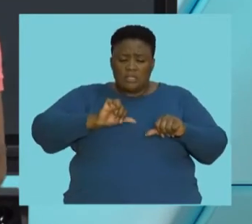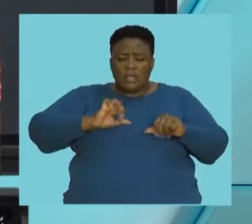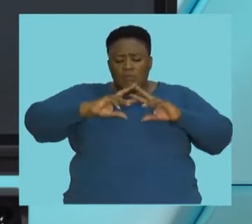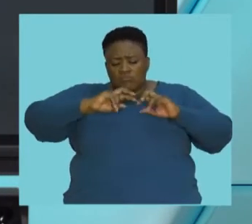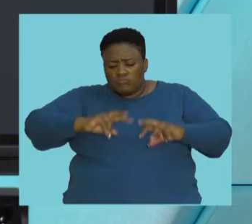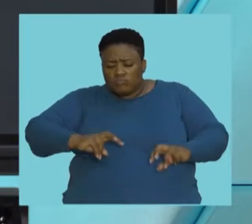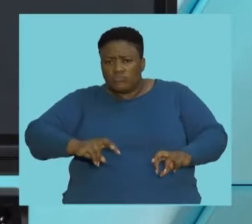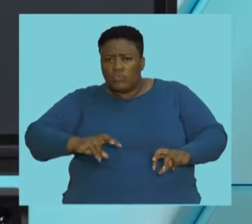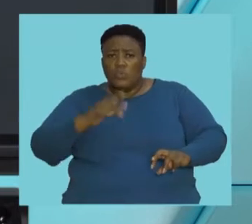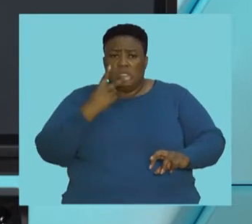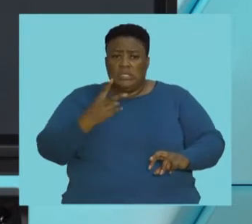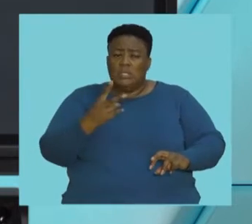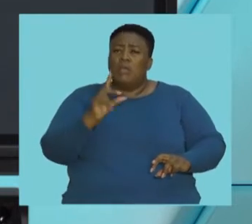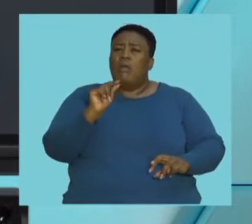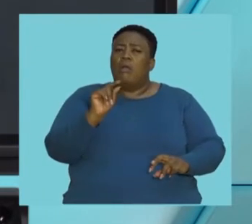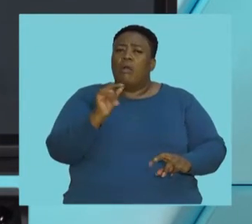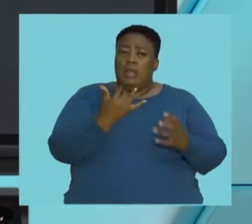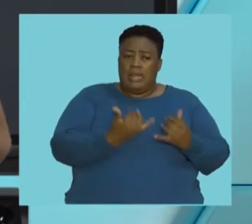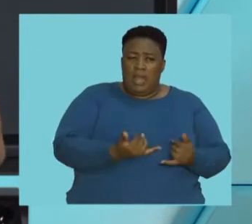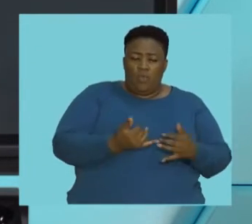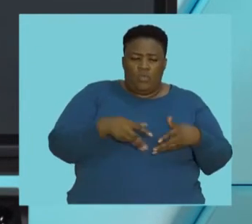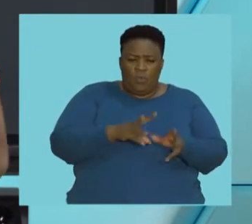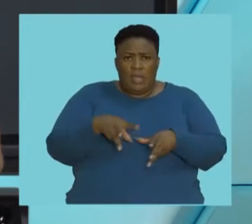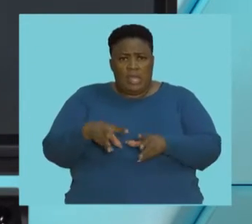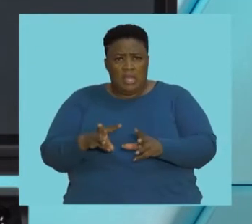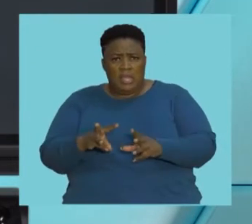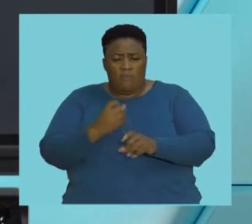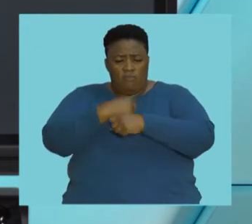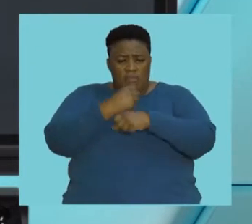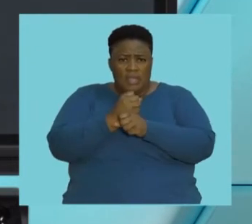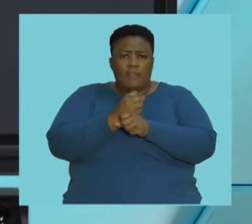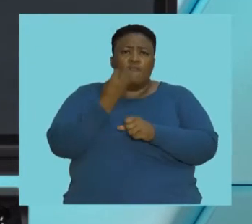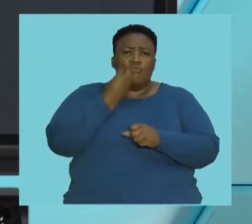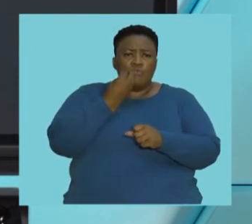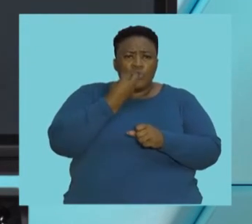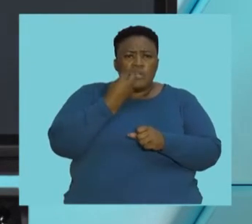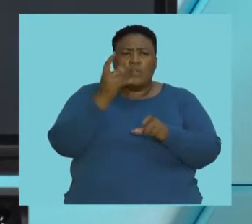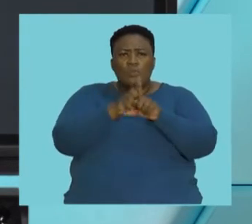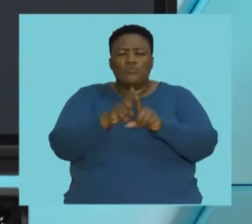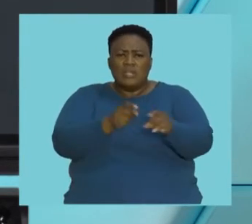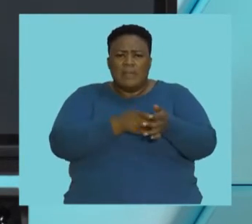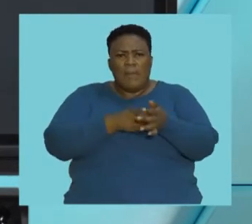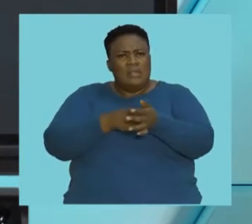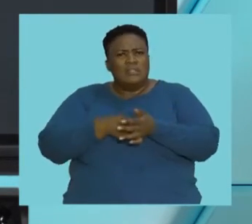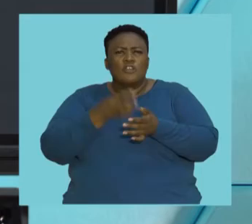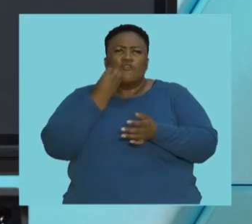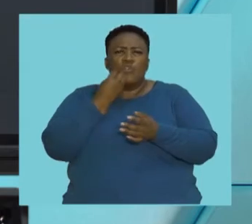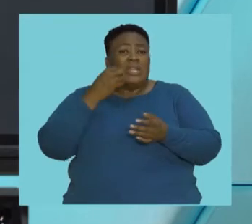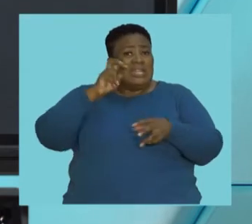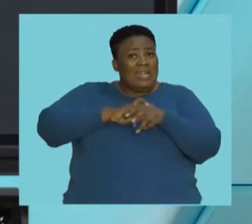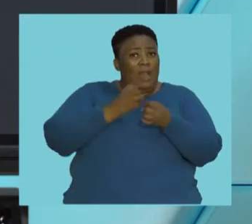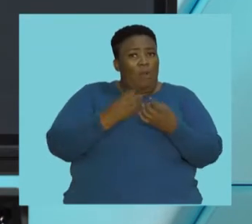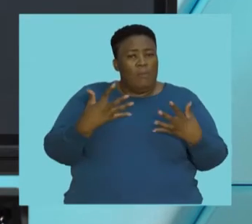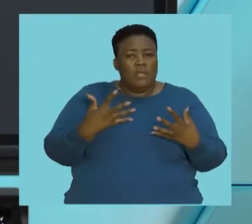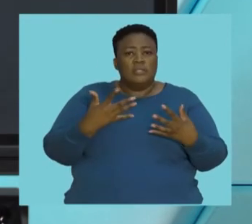and they are able to extrapolate that currently our ways of producing food and the current demands that we have from our